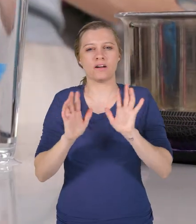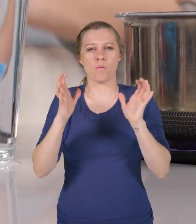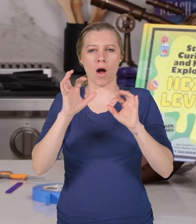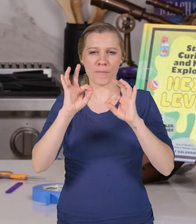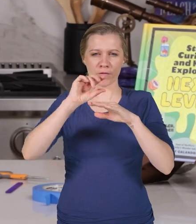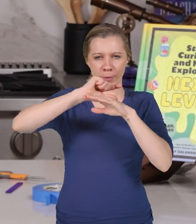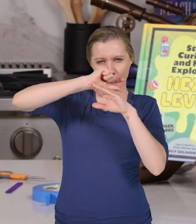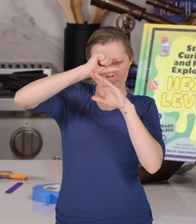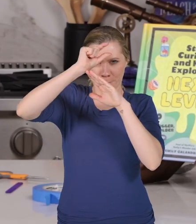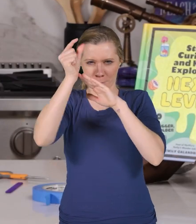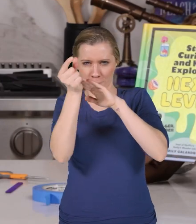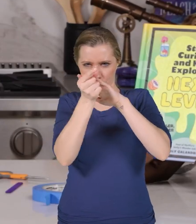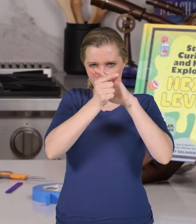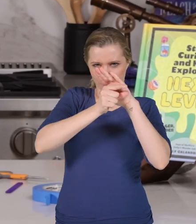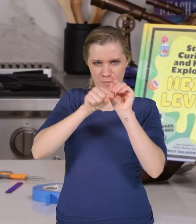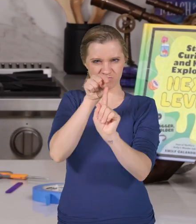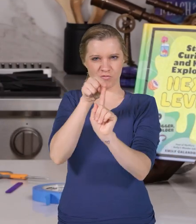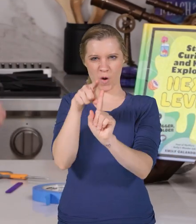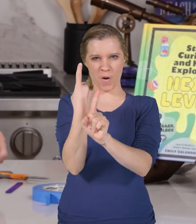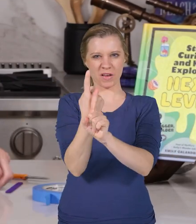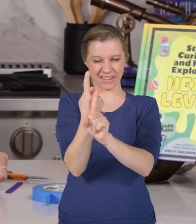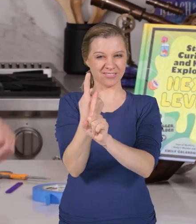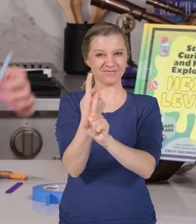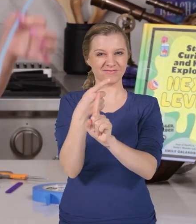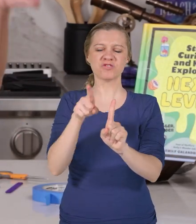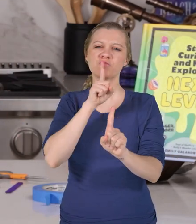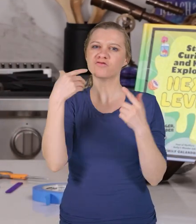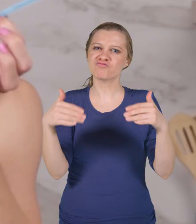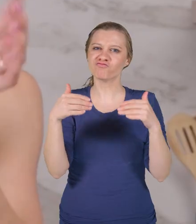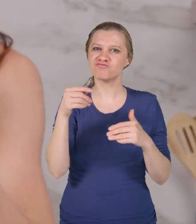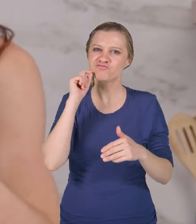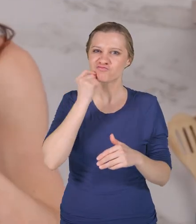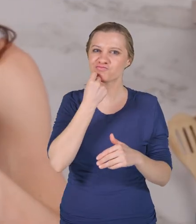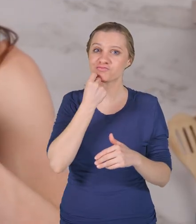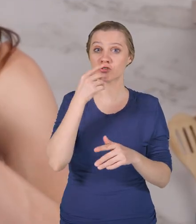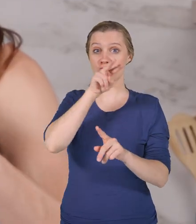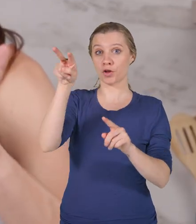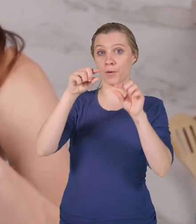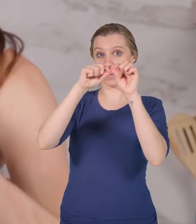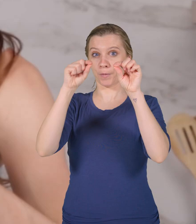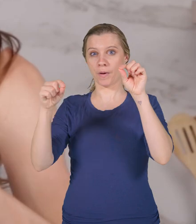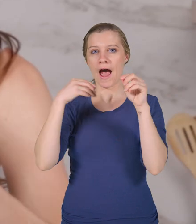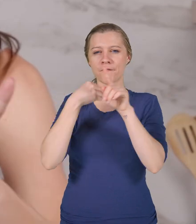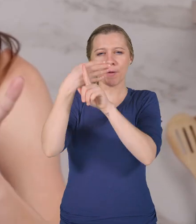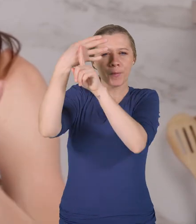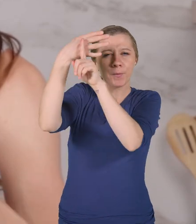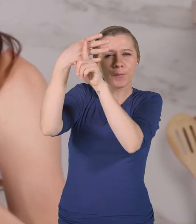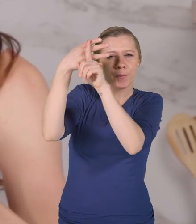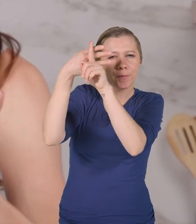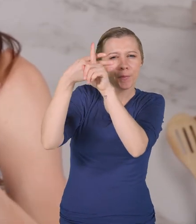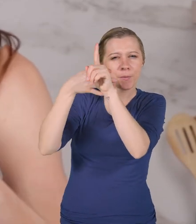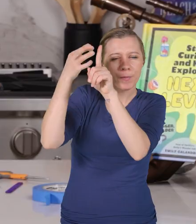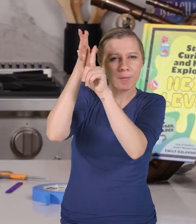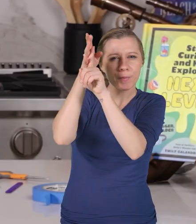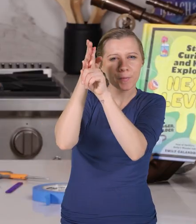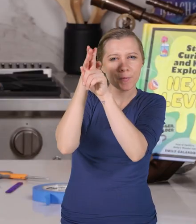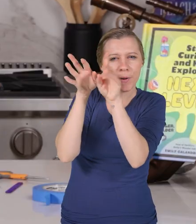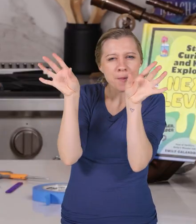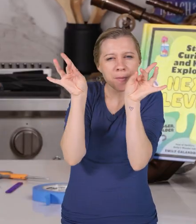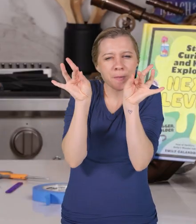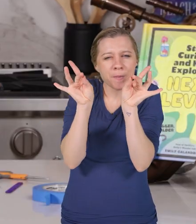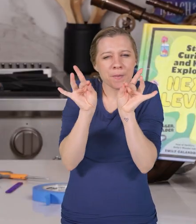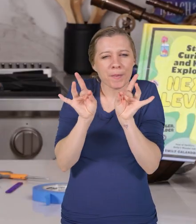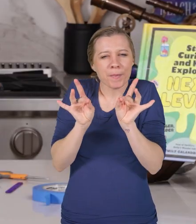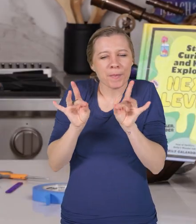to form on our little letter here. This works really well because if you look at pipe cleaners, they have all of these tiny little fibers. That